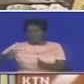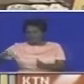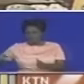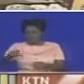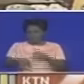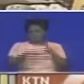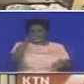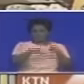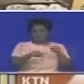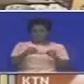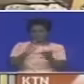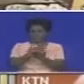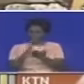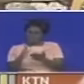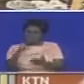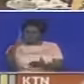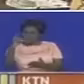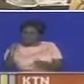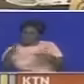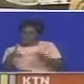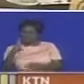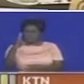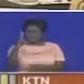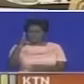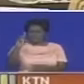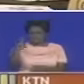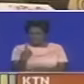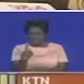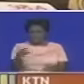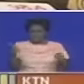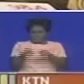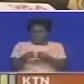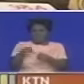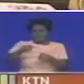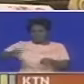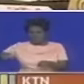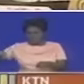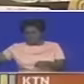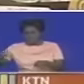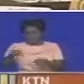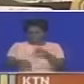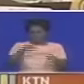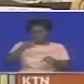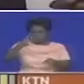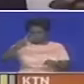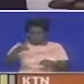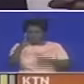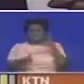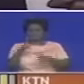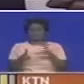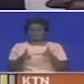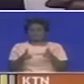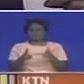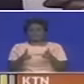selection between 20th and 21st, and we'll do sub county or district selections on the 22nd. We